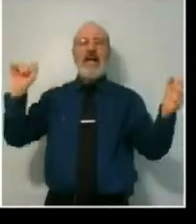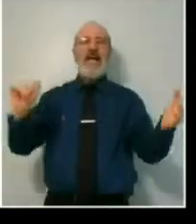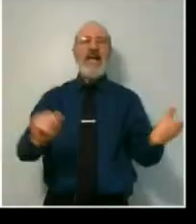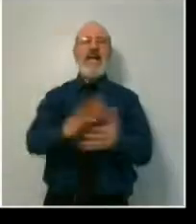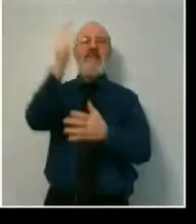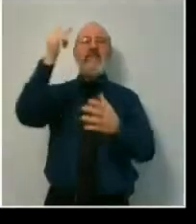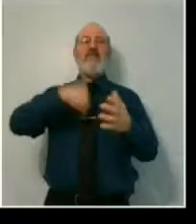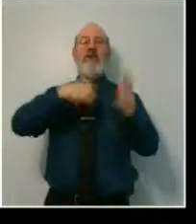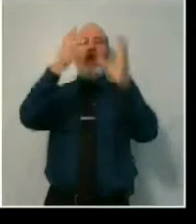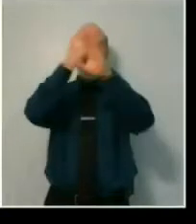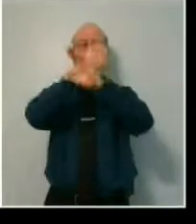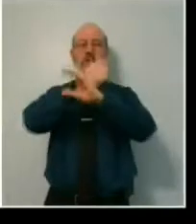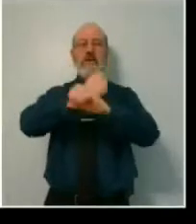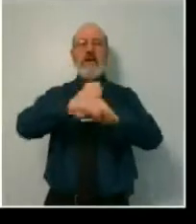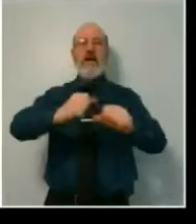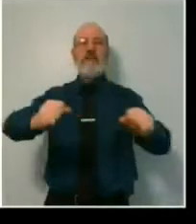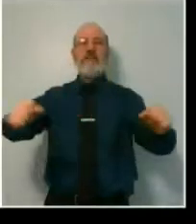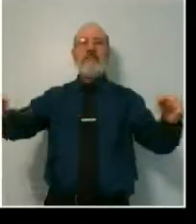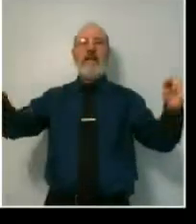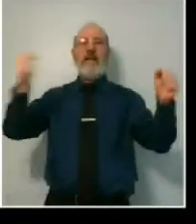Saved, glory,